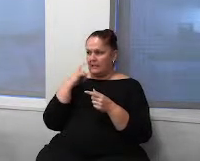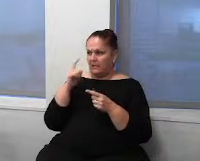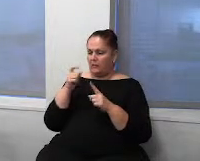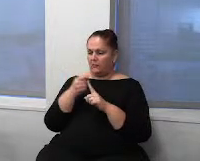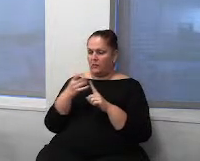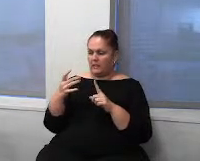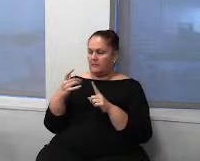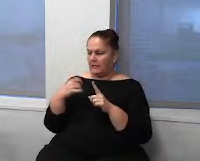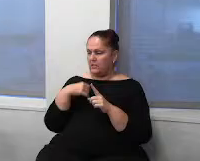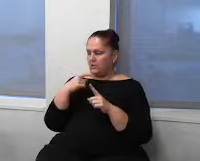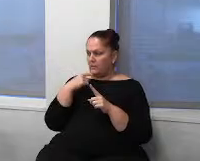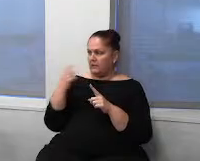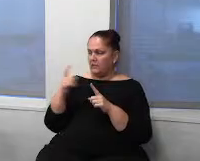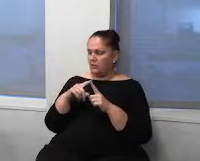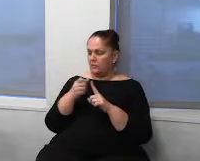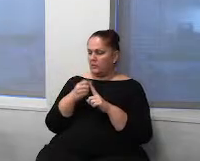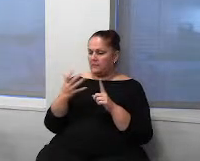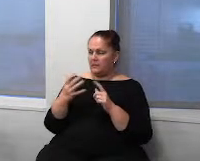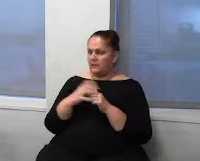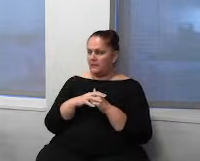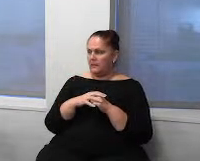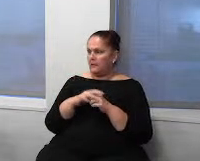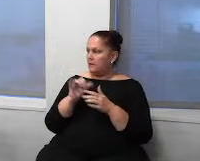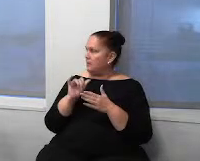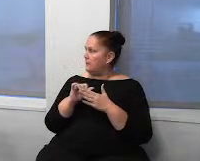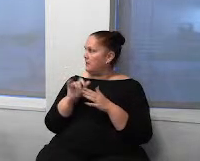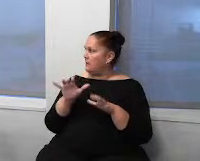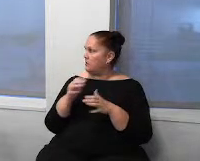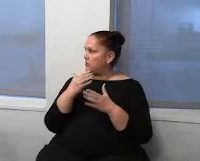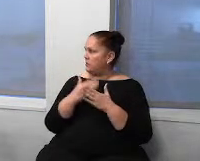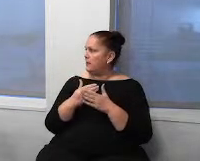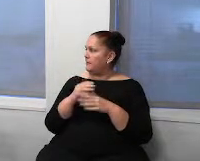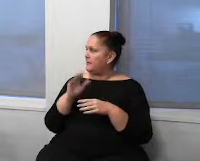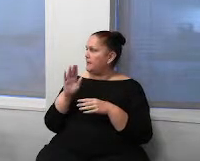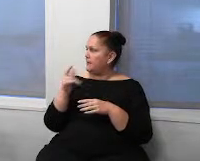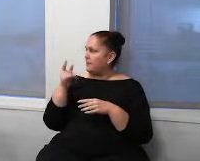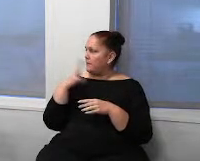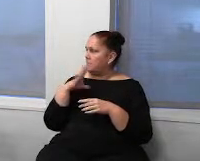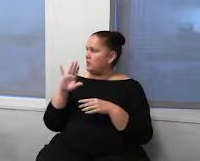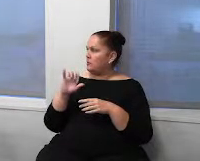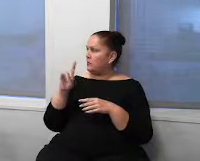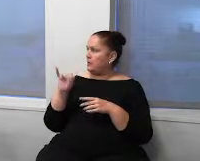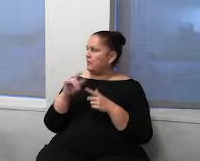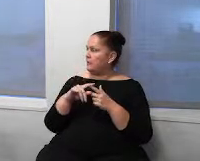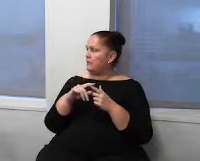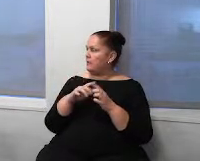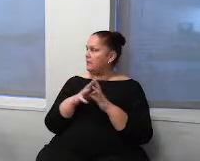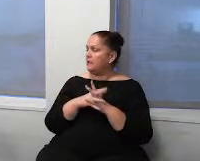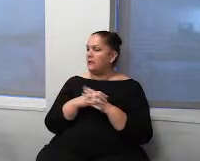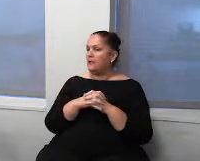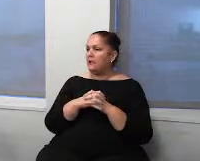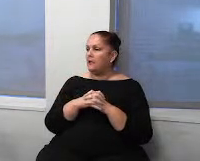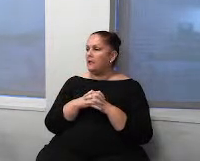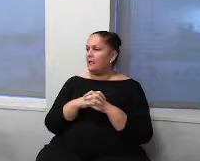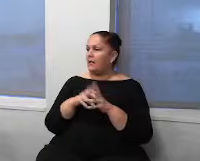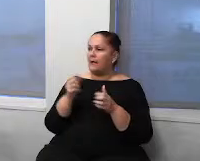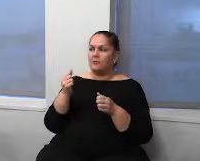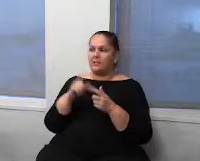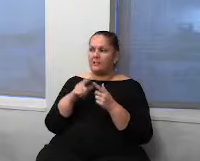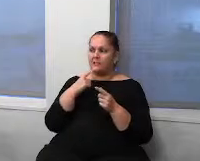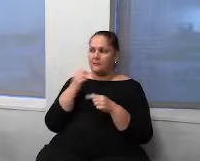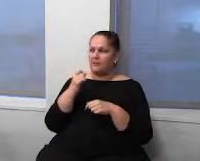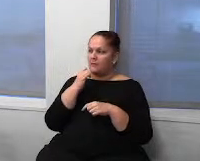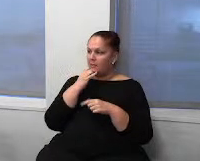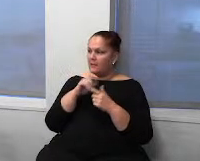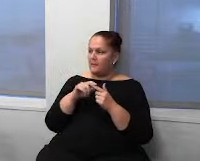he thinks there's a need to elaborate, she'll get the elaboration from you. And that was very well done. Mr. Brady. Is there any redirect? Sorry, did